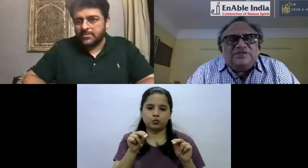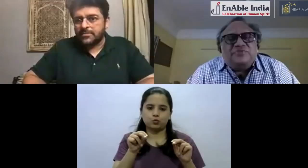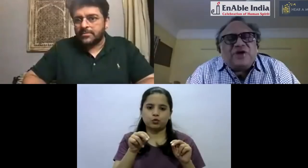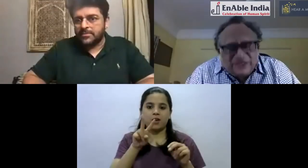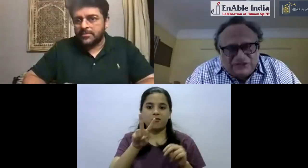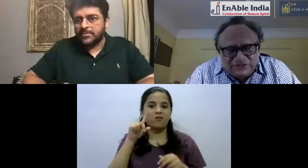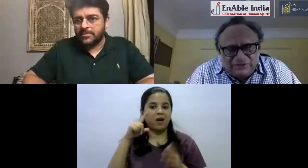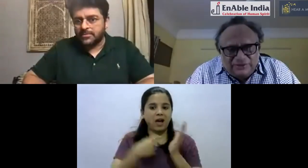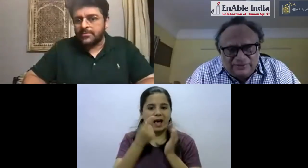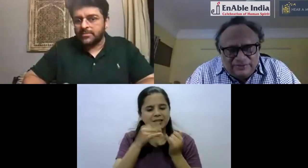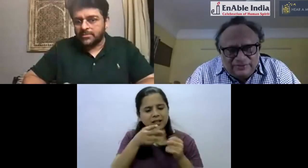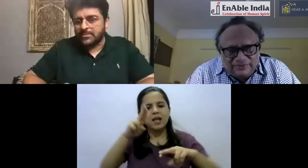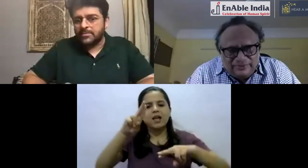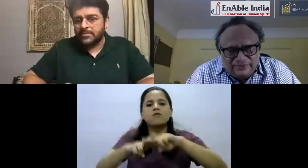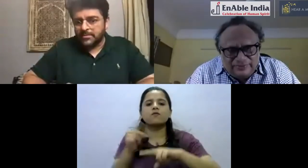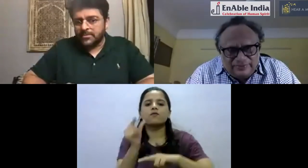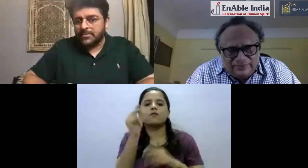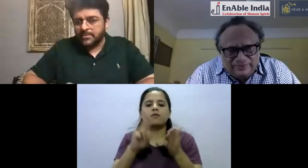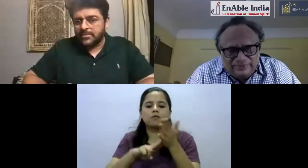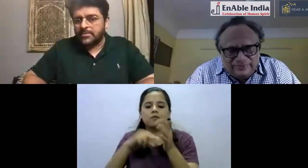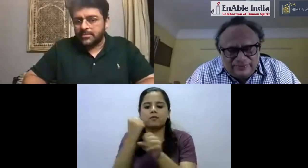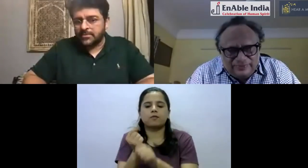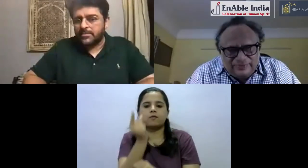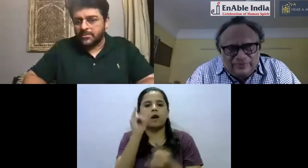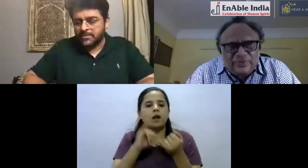It is a fungus.